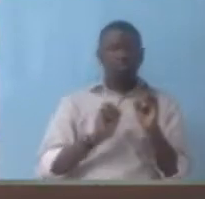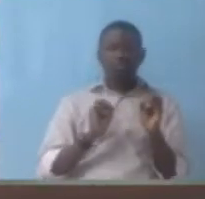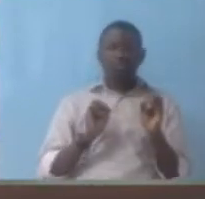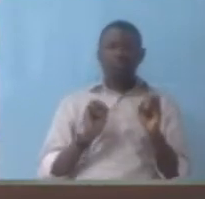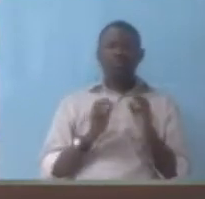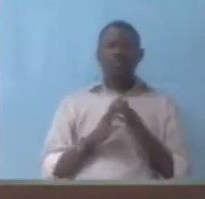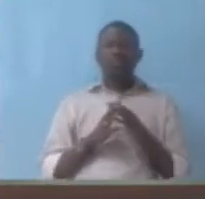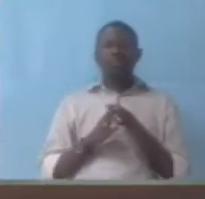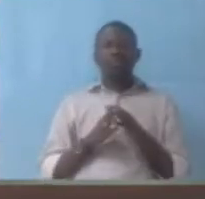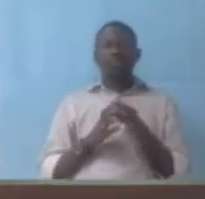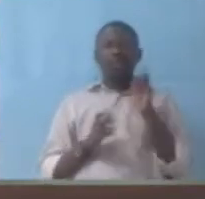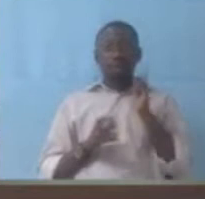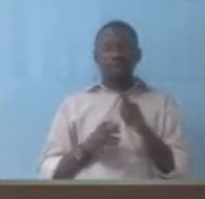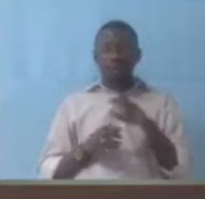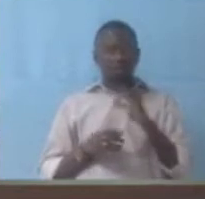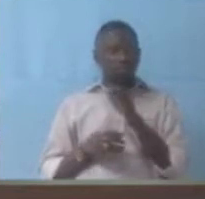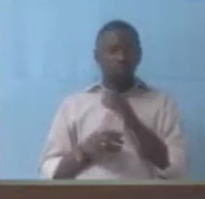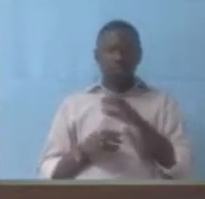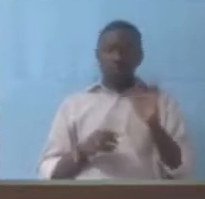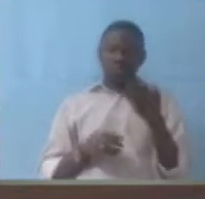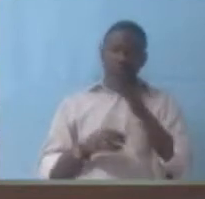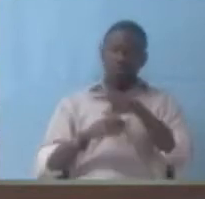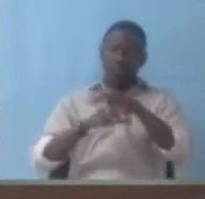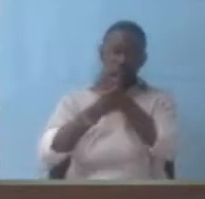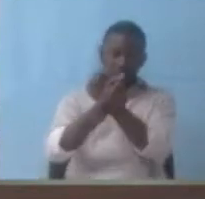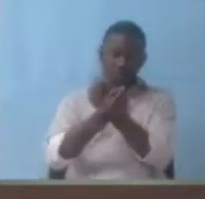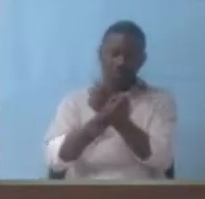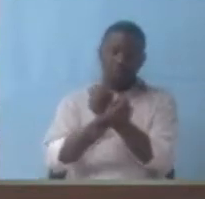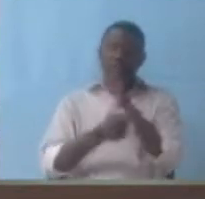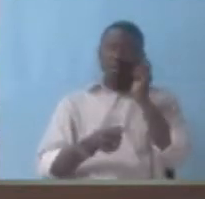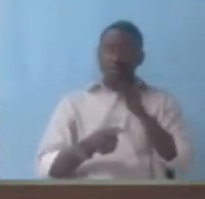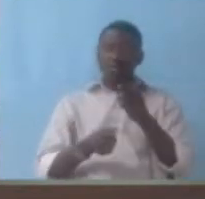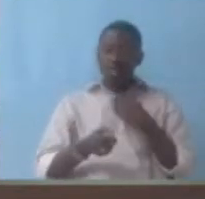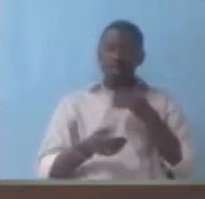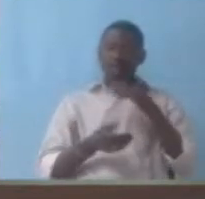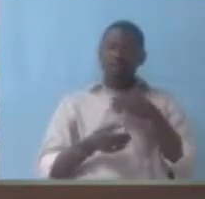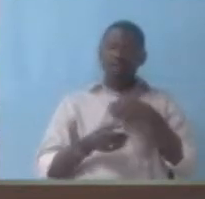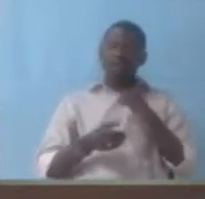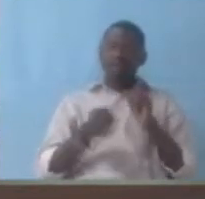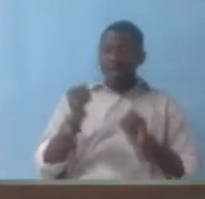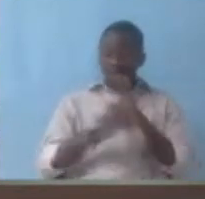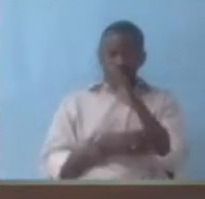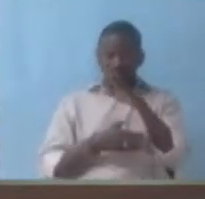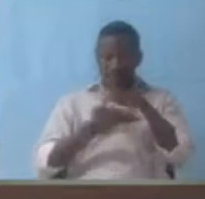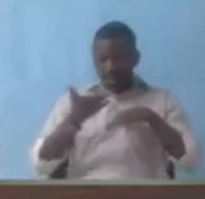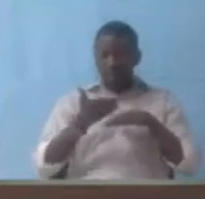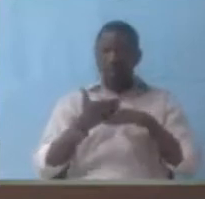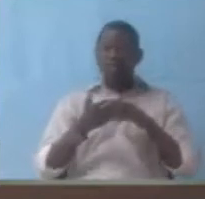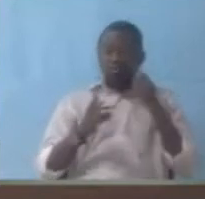That they could not be detained without a detention order. Decree